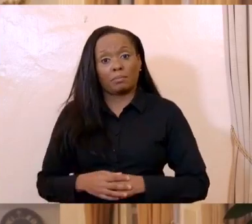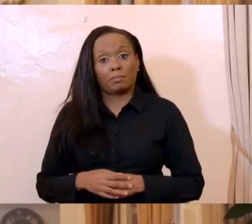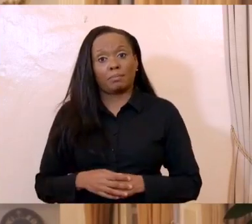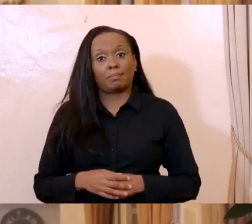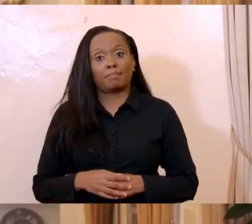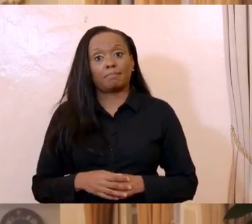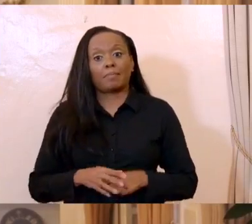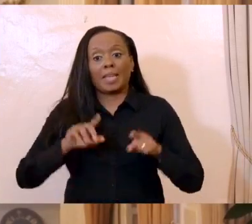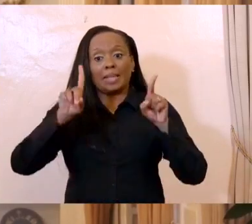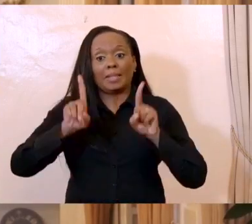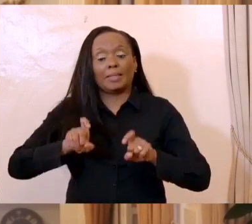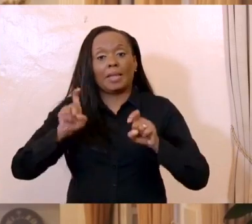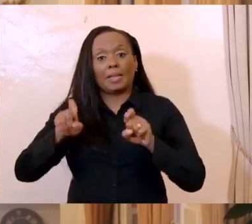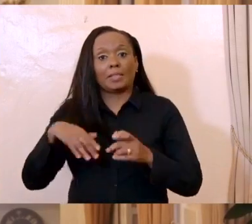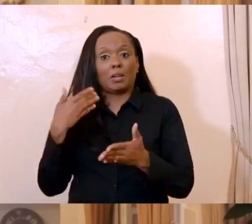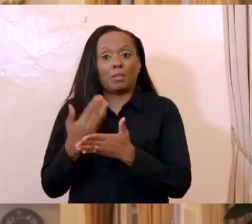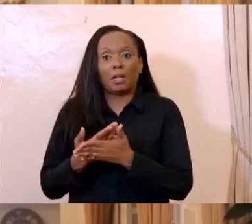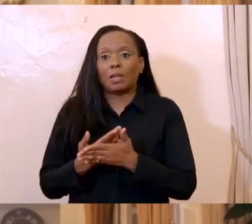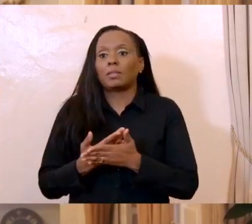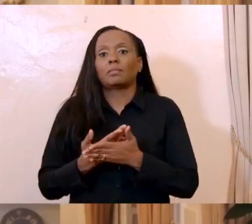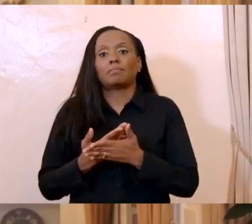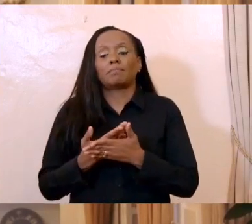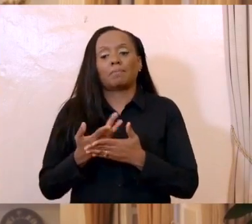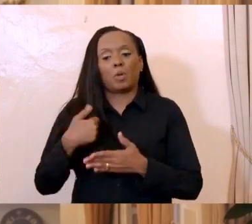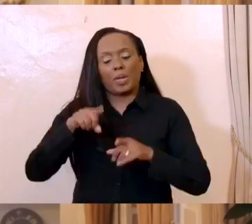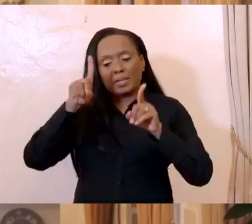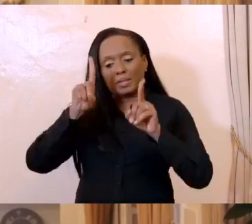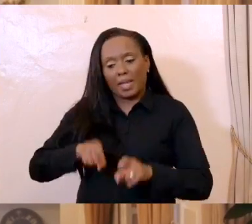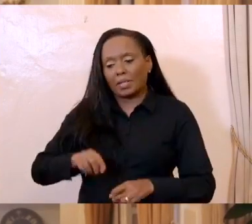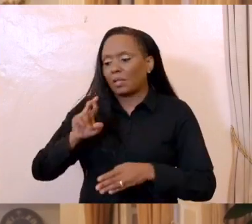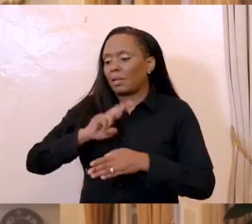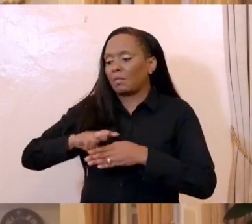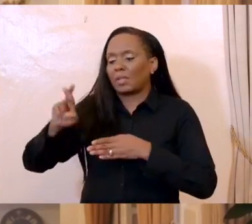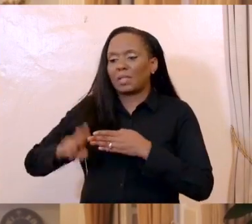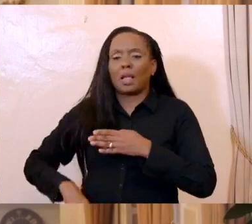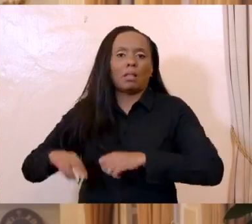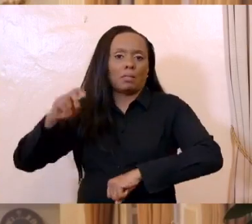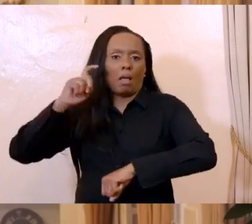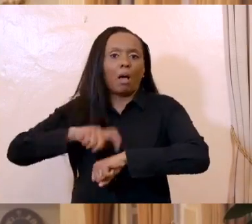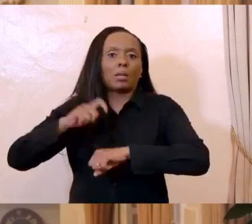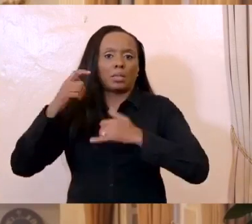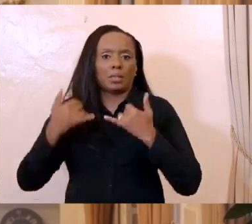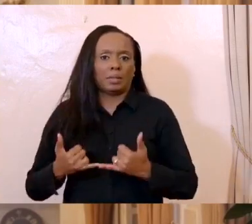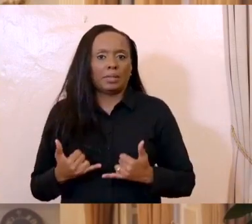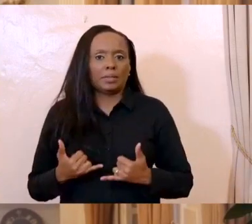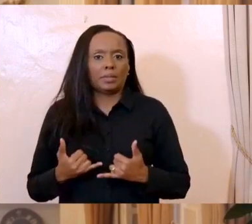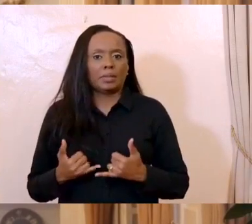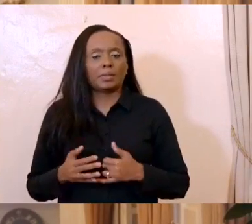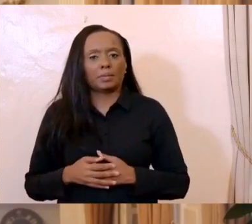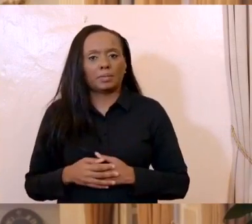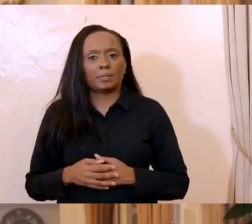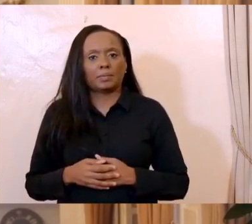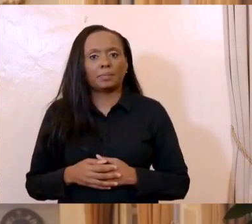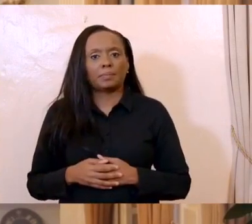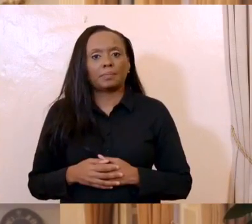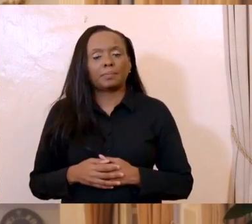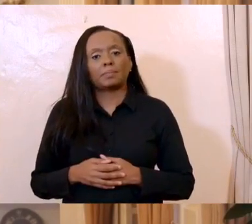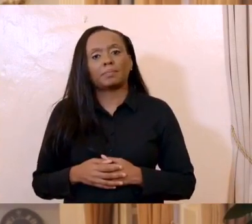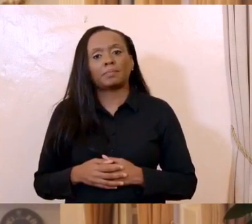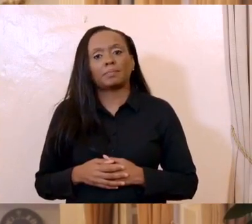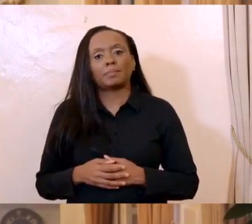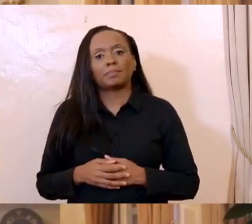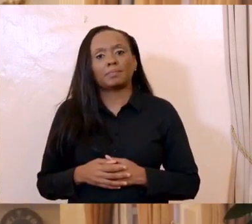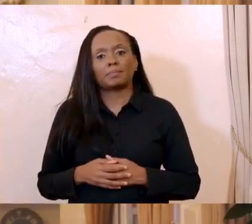lab, we've been able to get out the tests within time, based on the time that the samples arrived at the